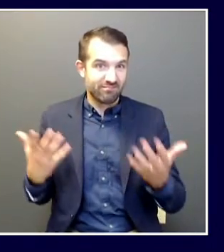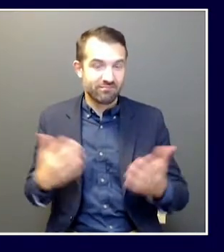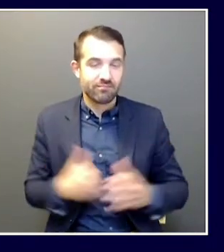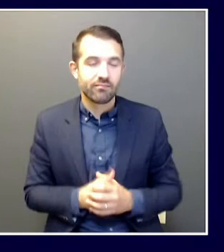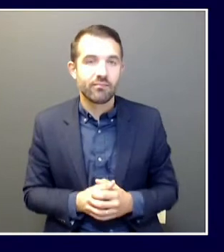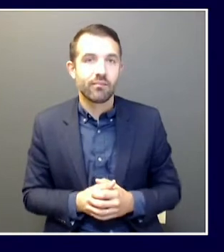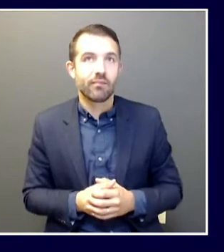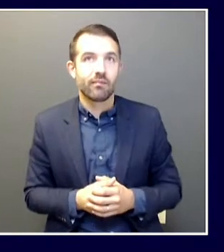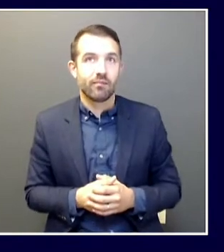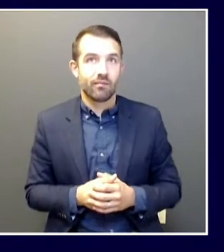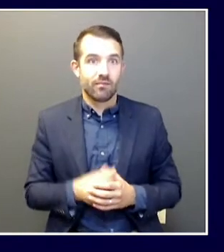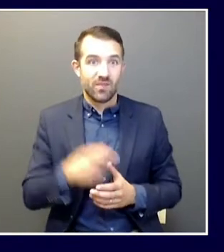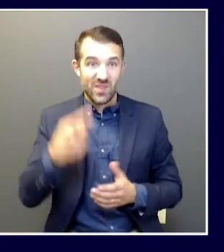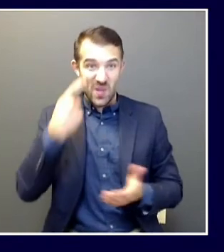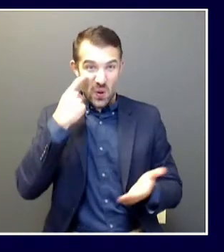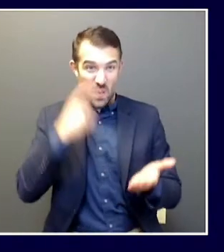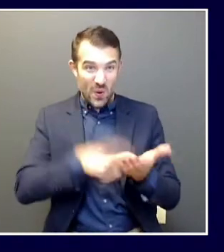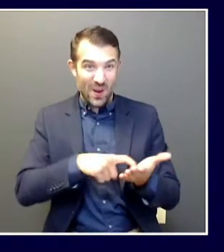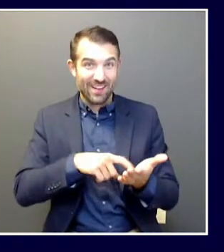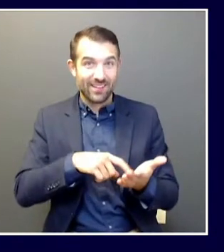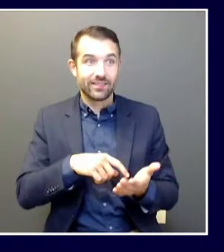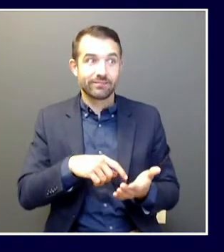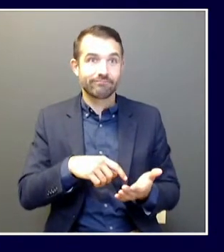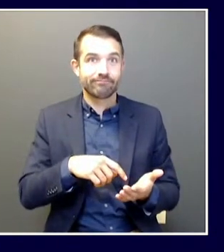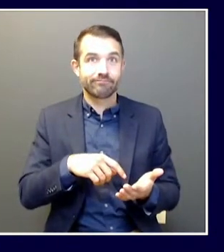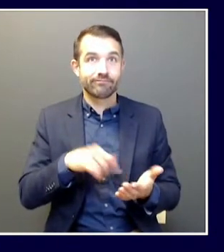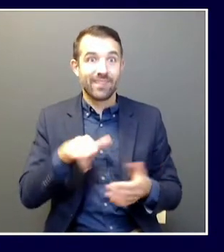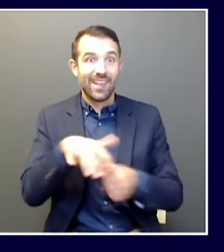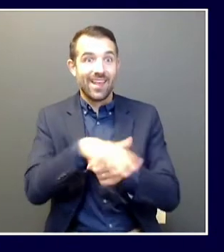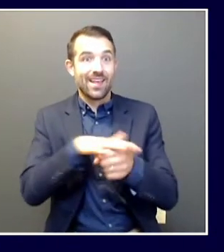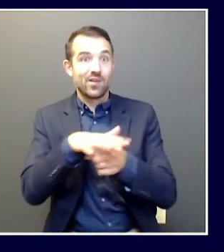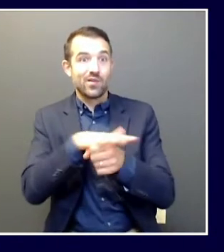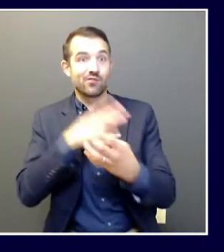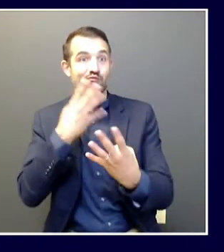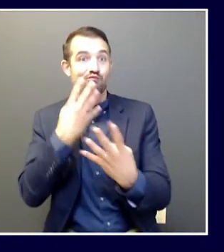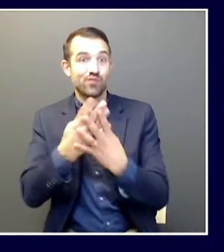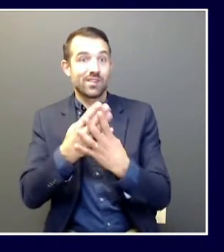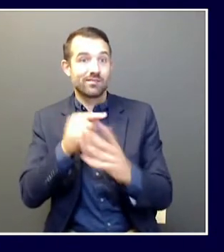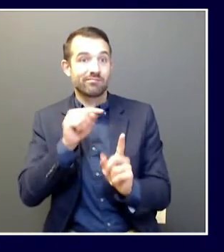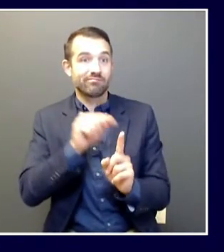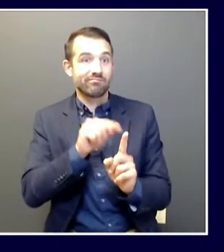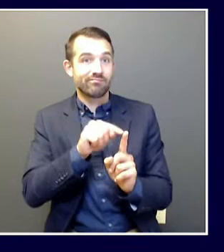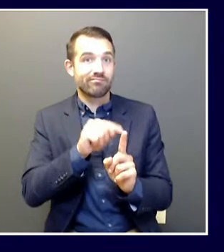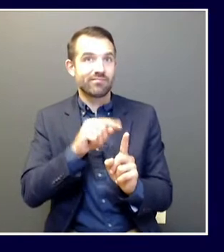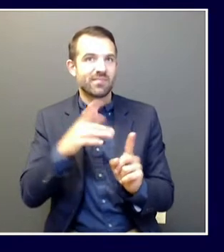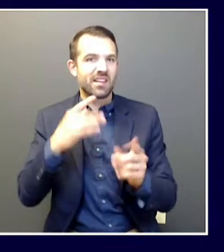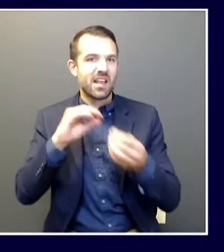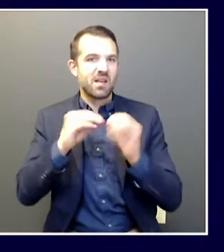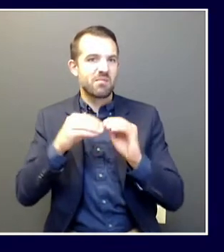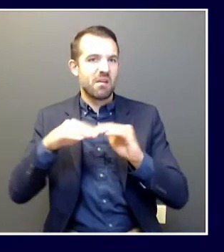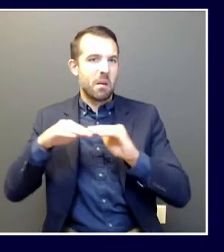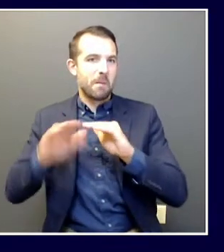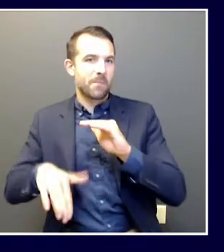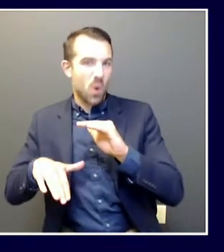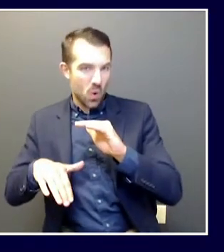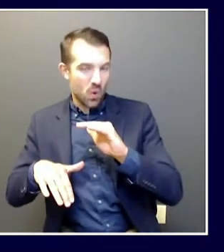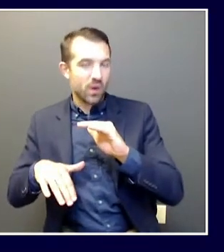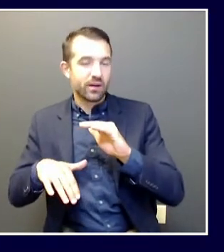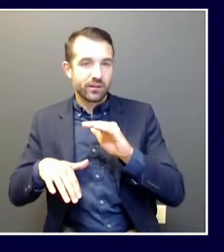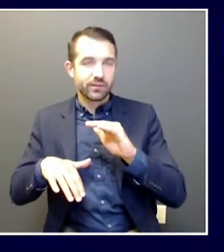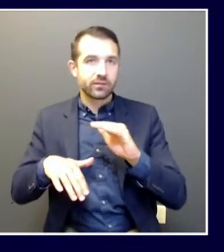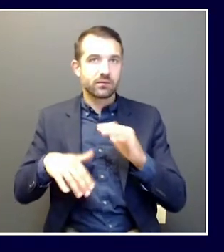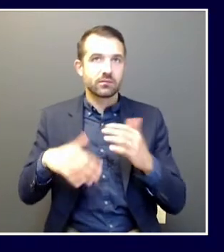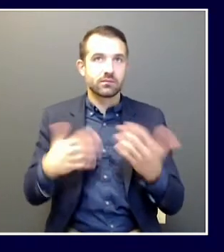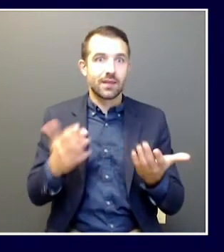vaccine rates in county jails versus the rates in the corresponding counties? Thanks, Evan. I can start, and Commissioner, please weigh